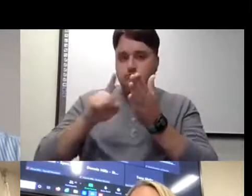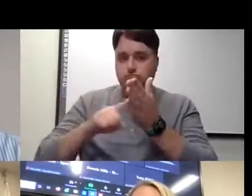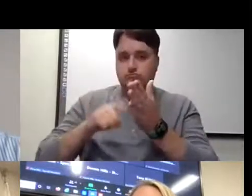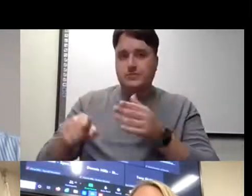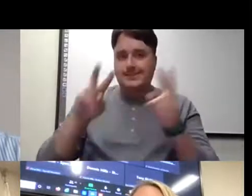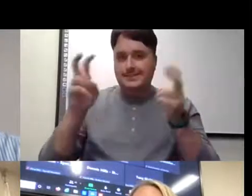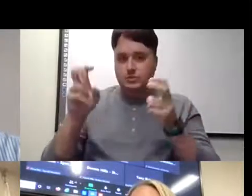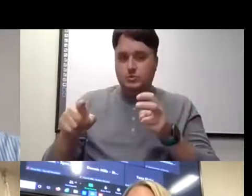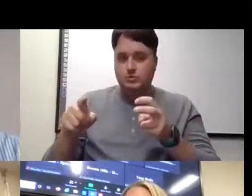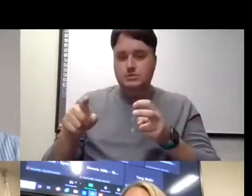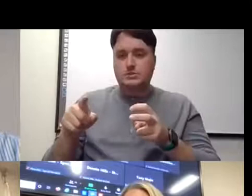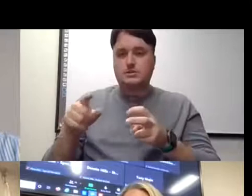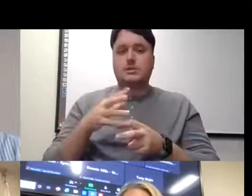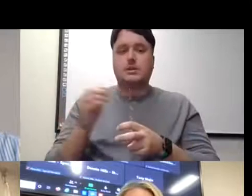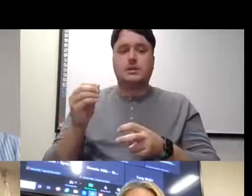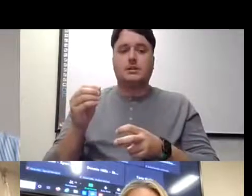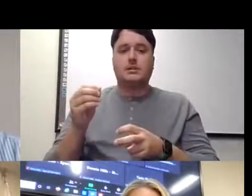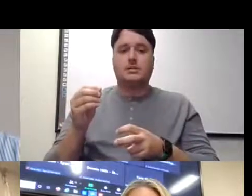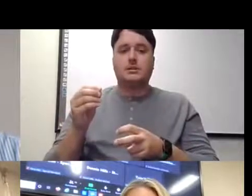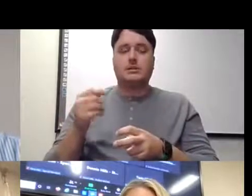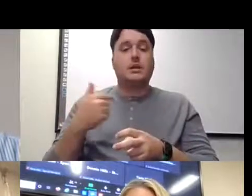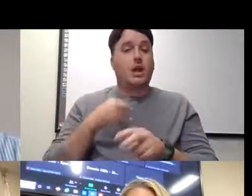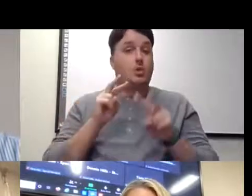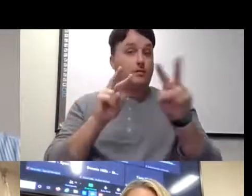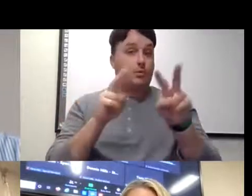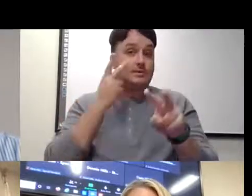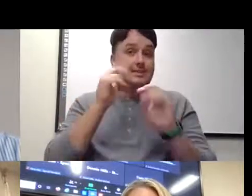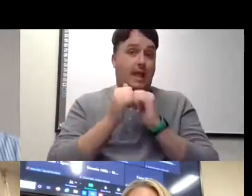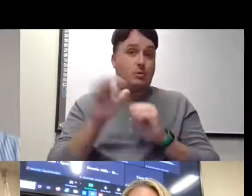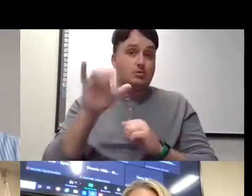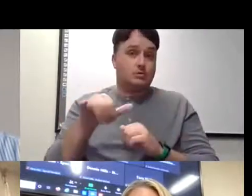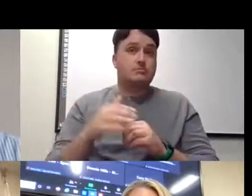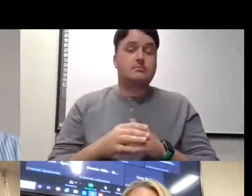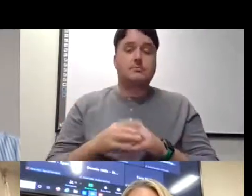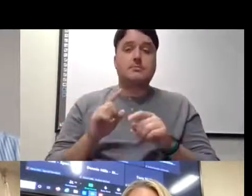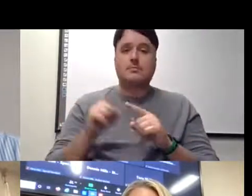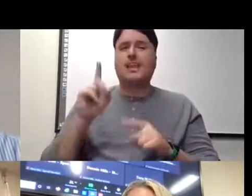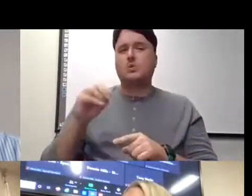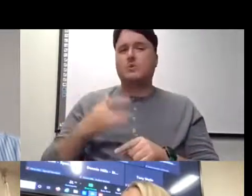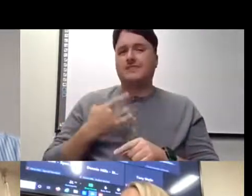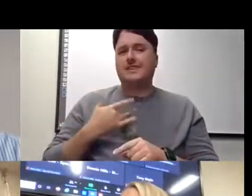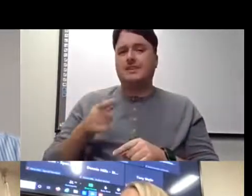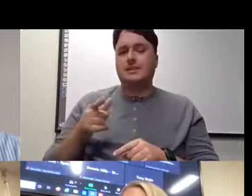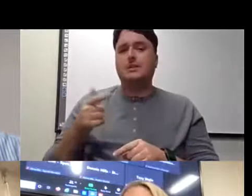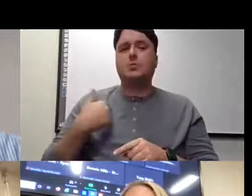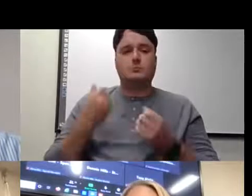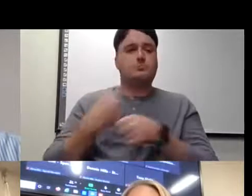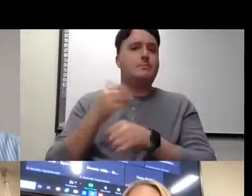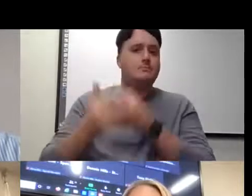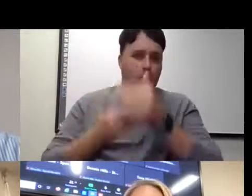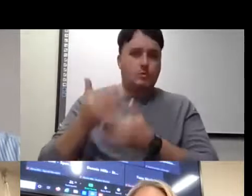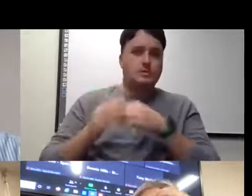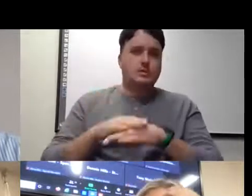issues, and I look forward to seeing how we do so. But I do feel like, you know, we have made progress on these things,